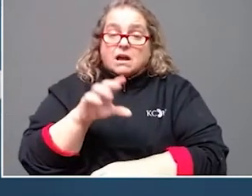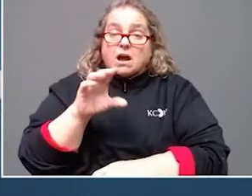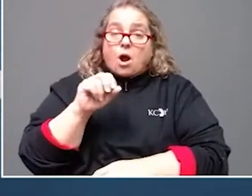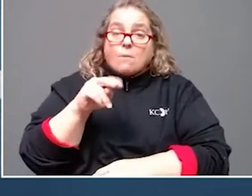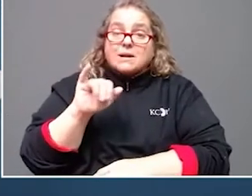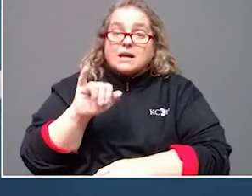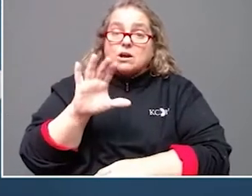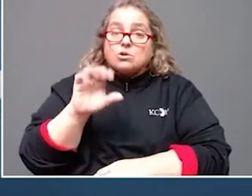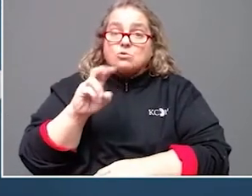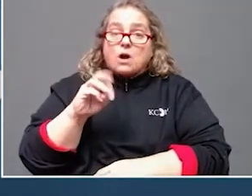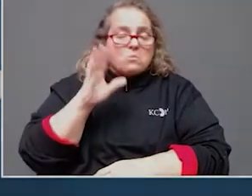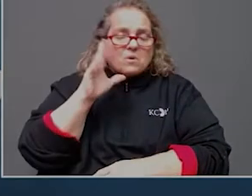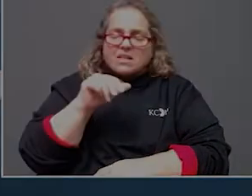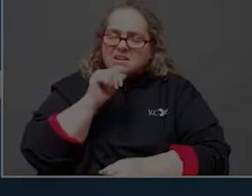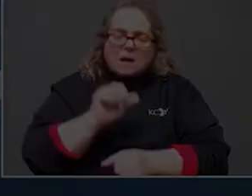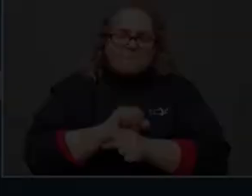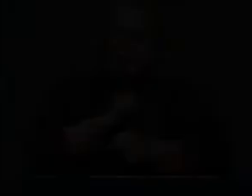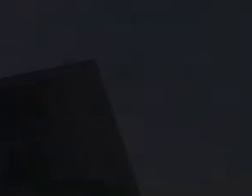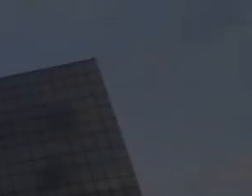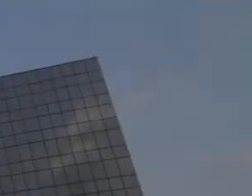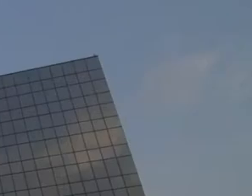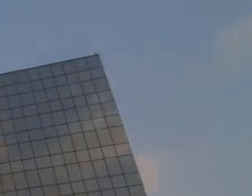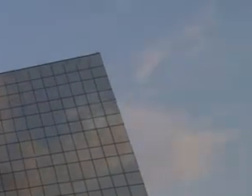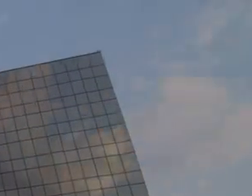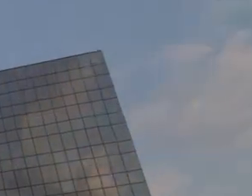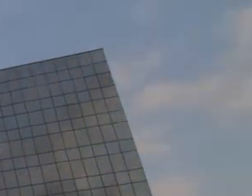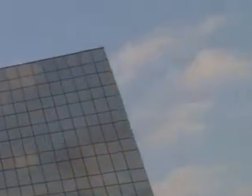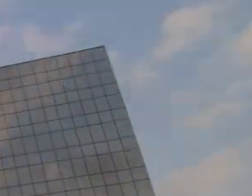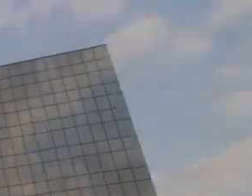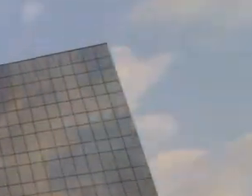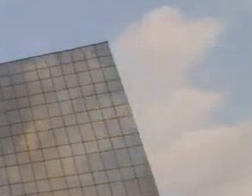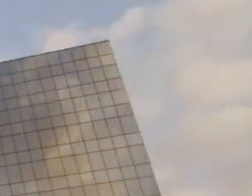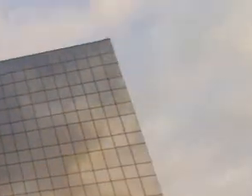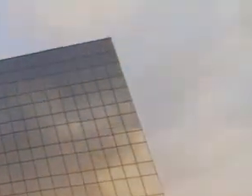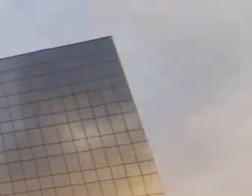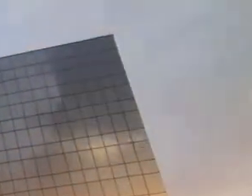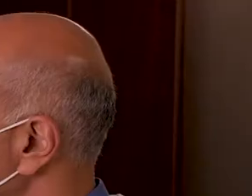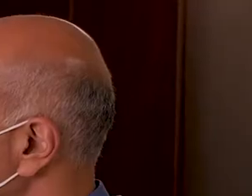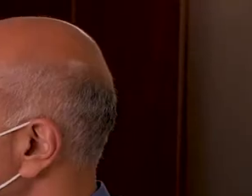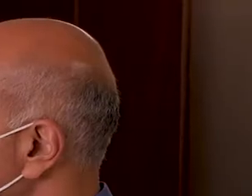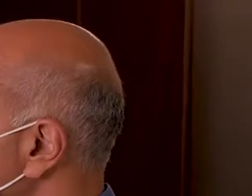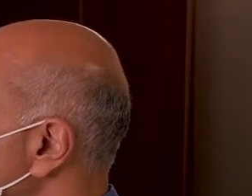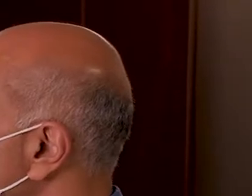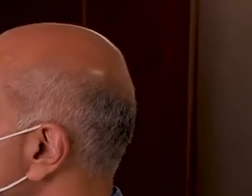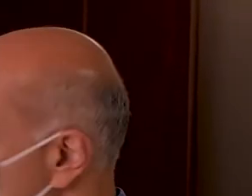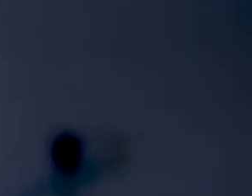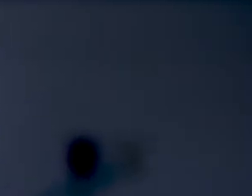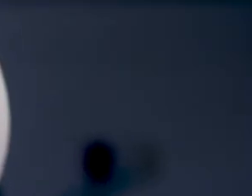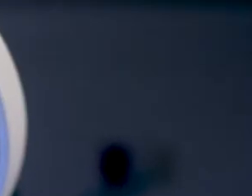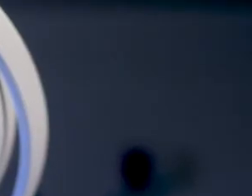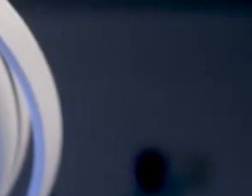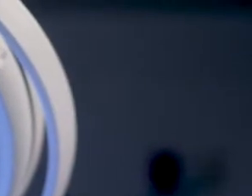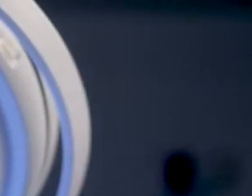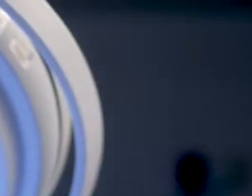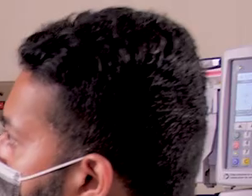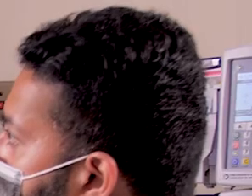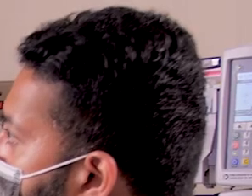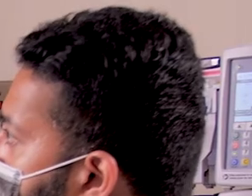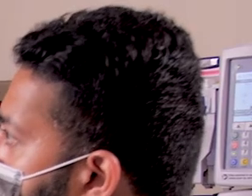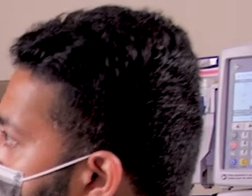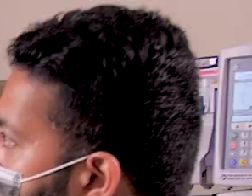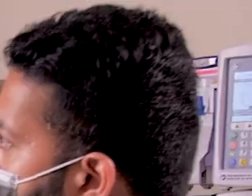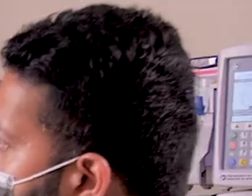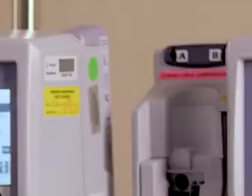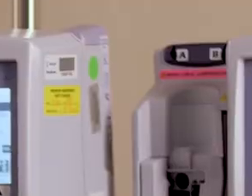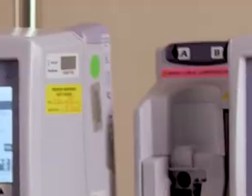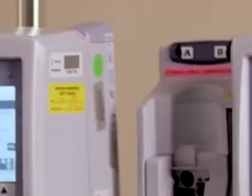make you very sick at all. At Pikeville Medical Center, we believe that together we can make